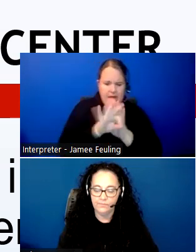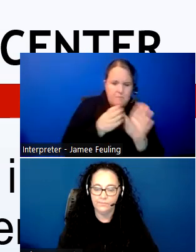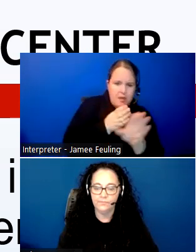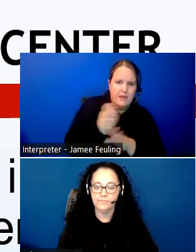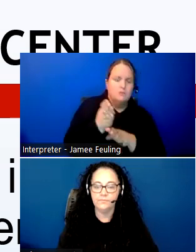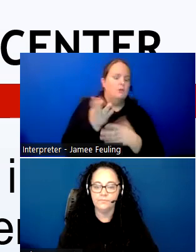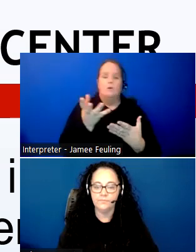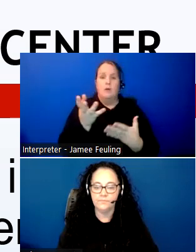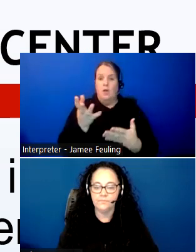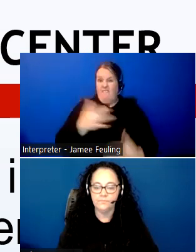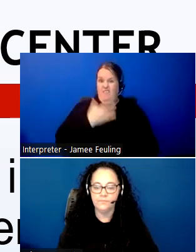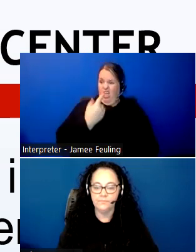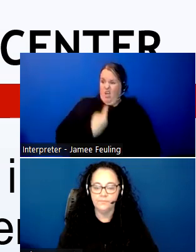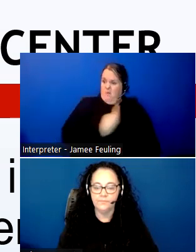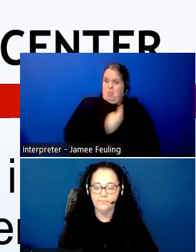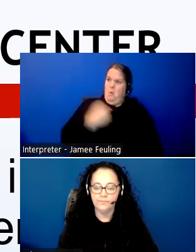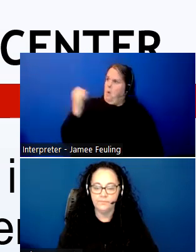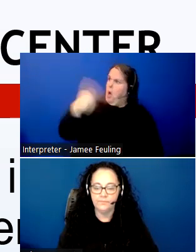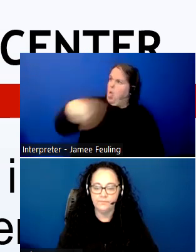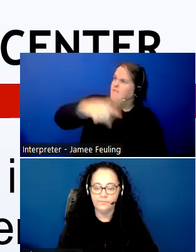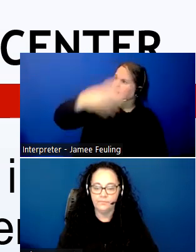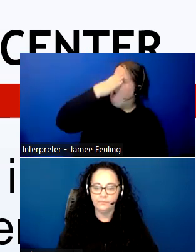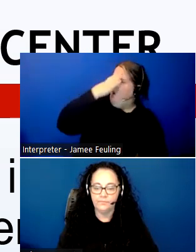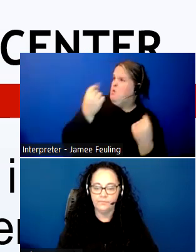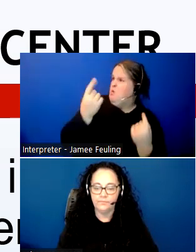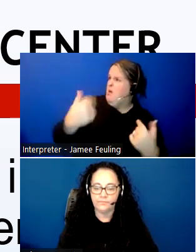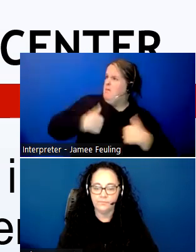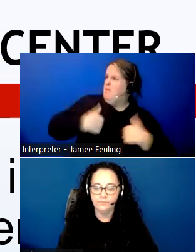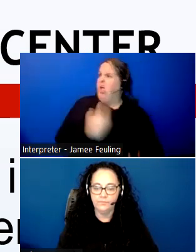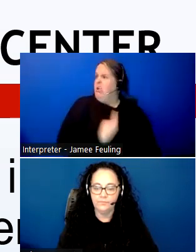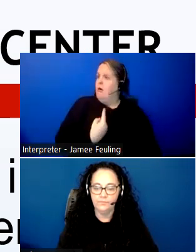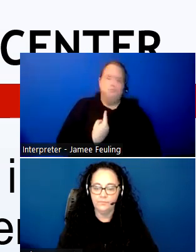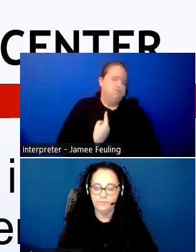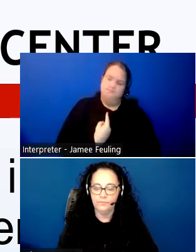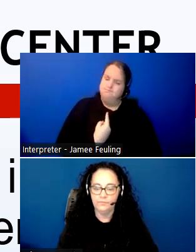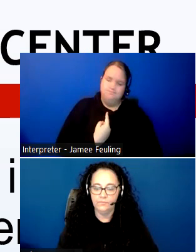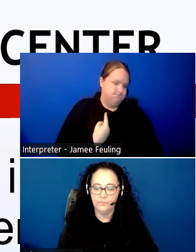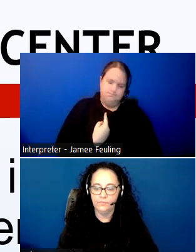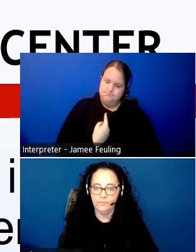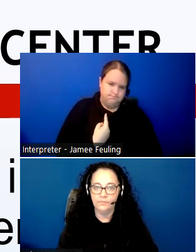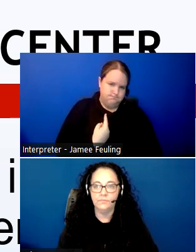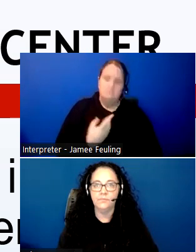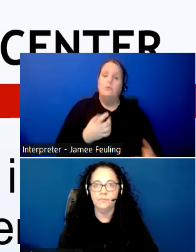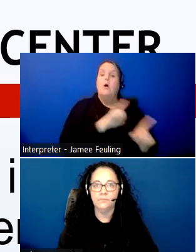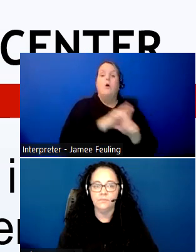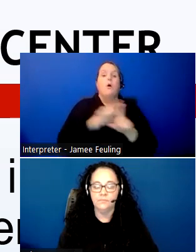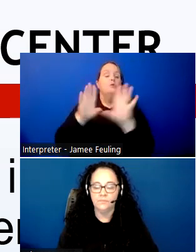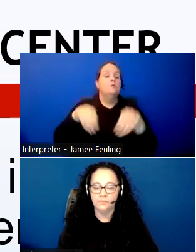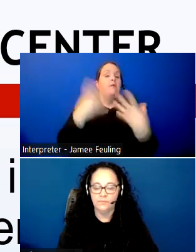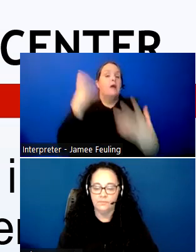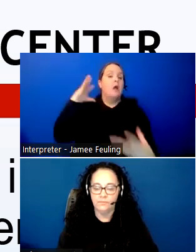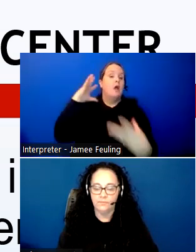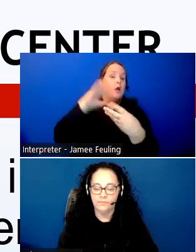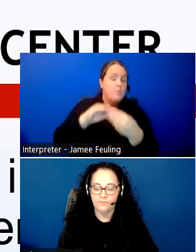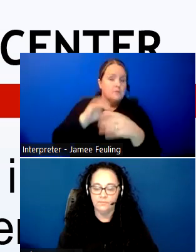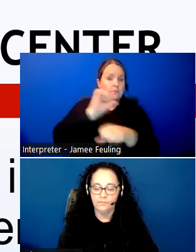though like you're alone in this process, and we're here to help. We also provide comprehensive employment